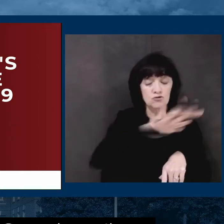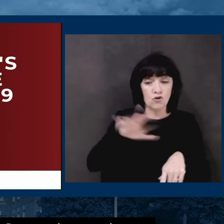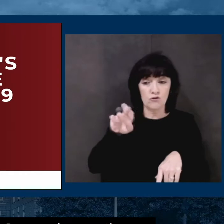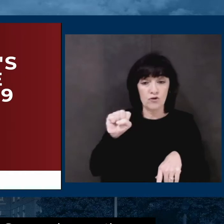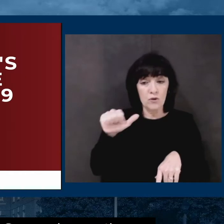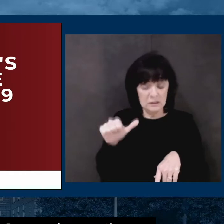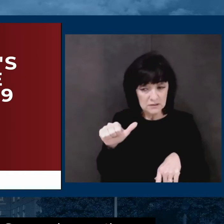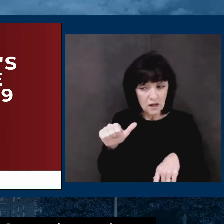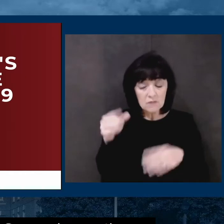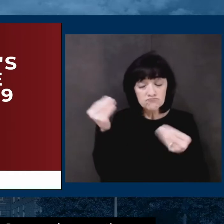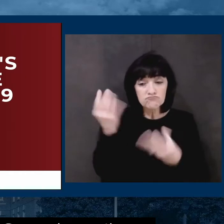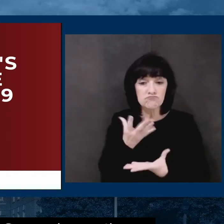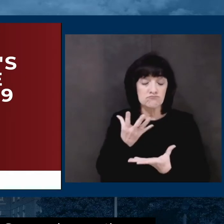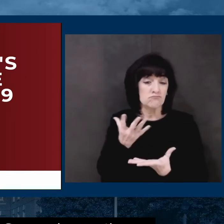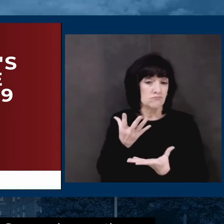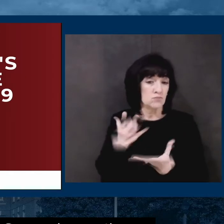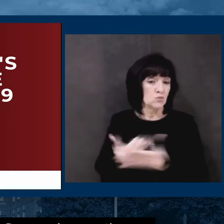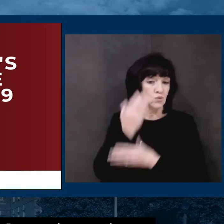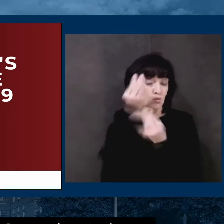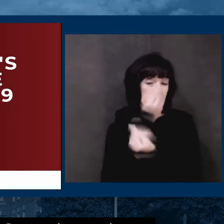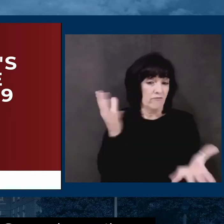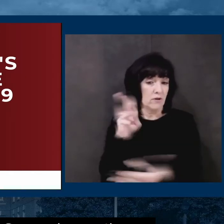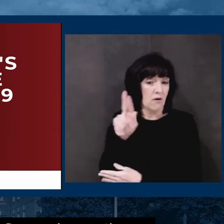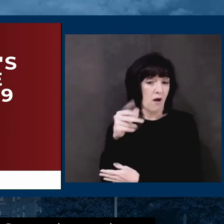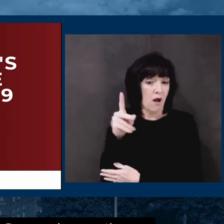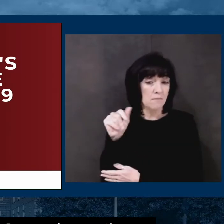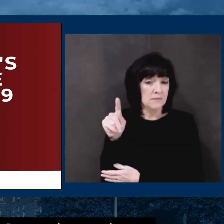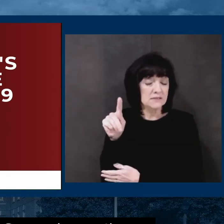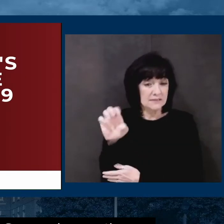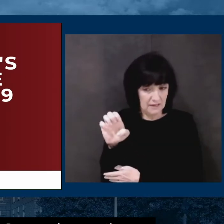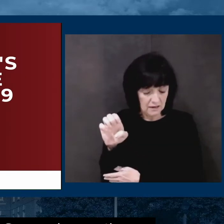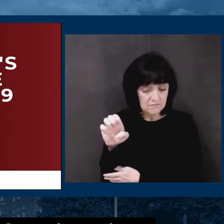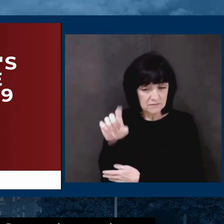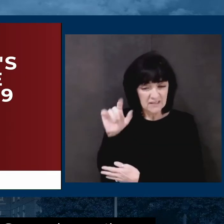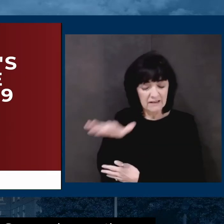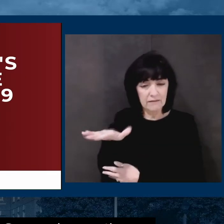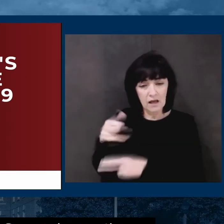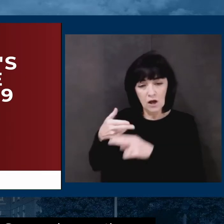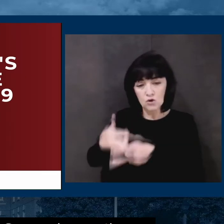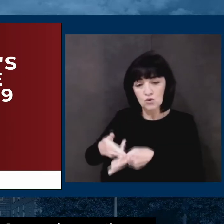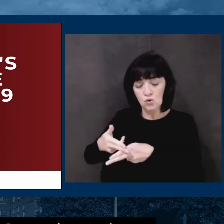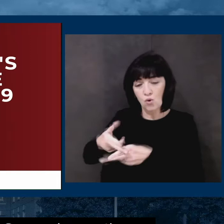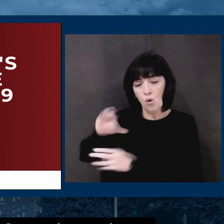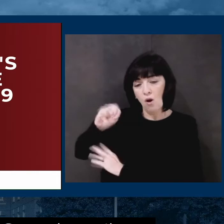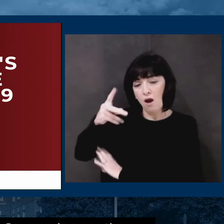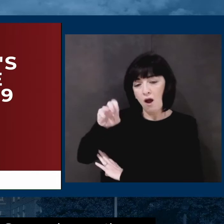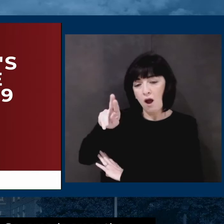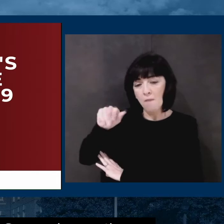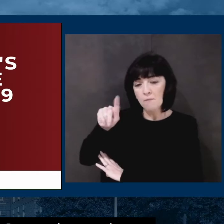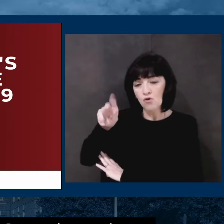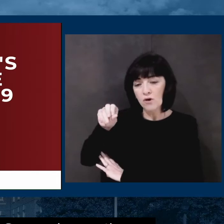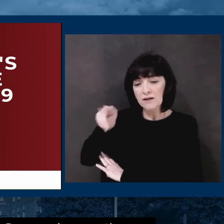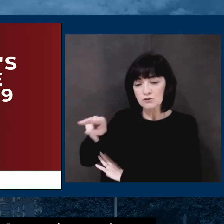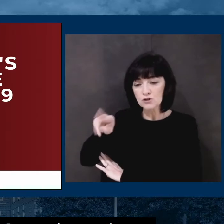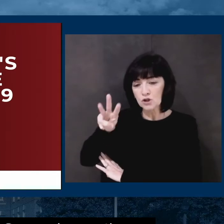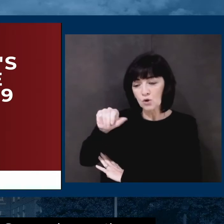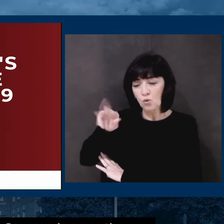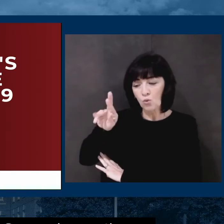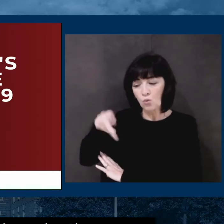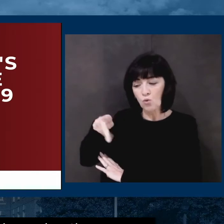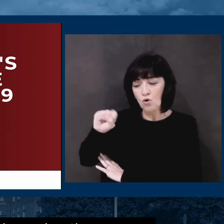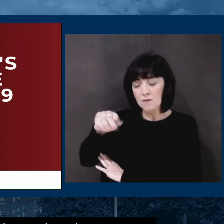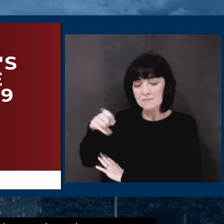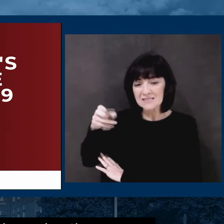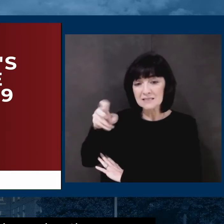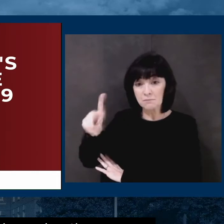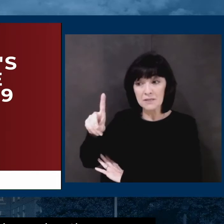update from Operation Warp Speed on the progress the vaccine is